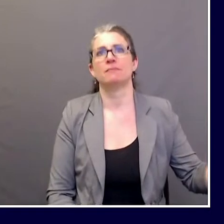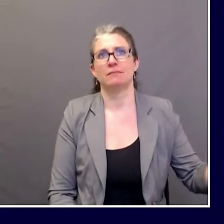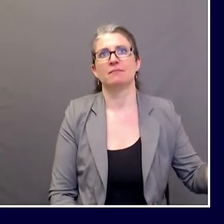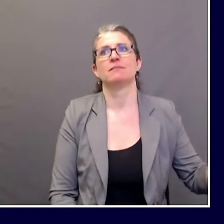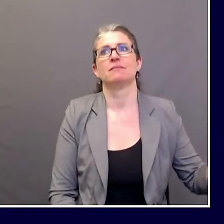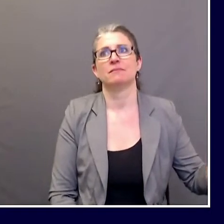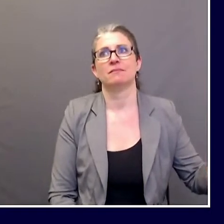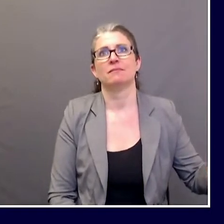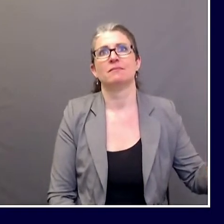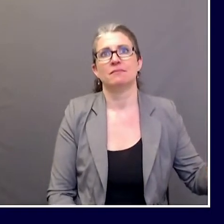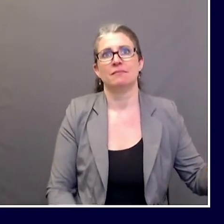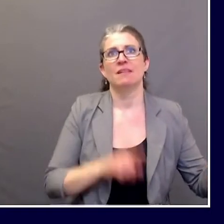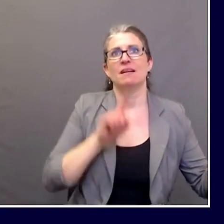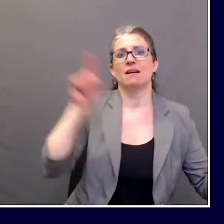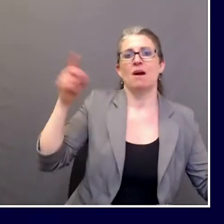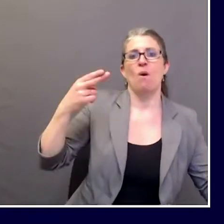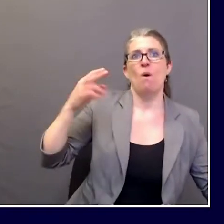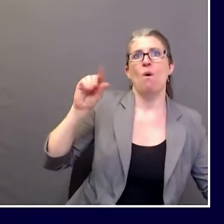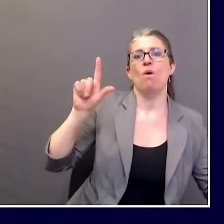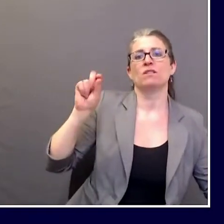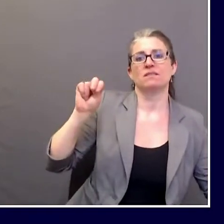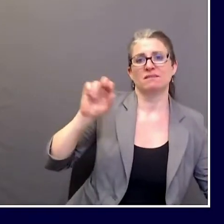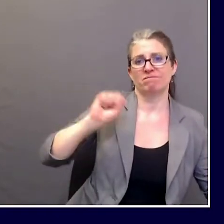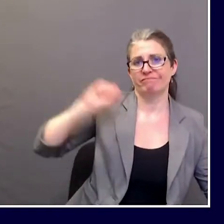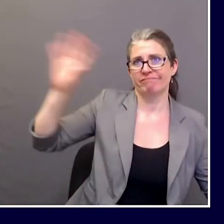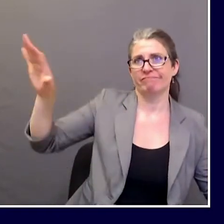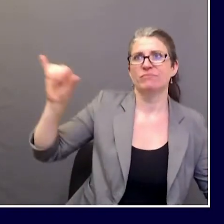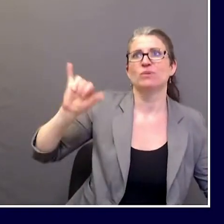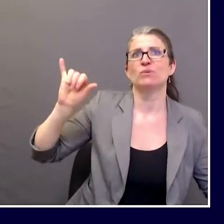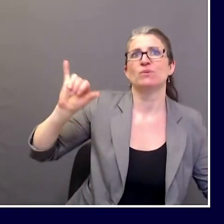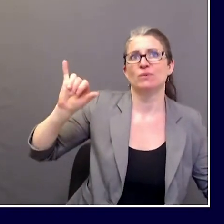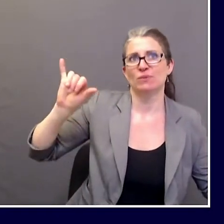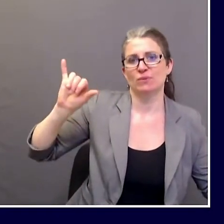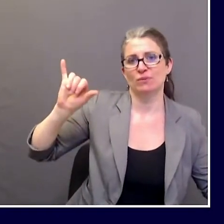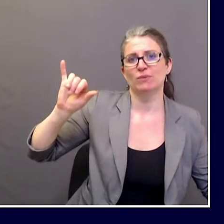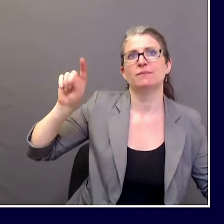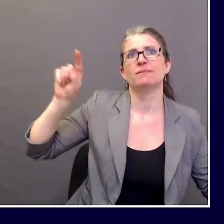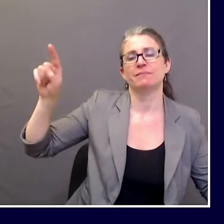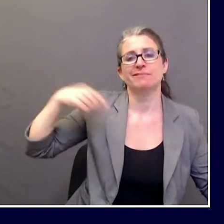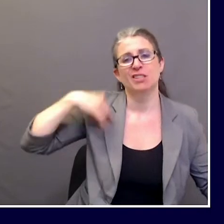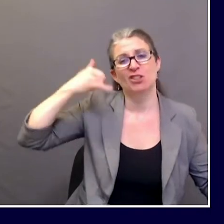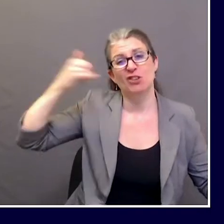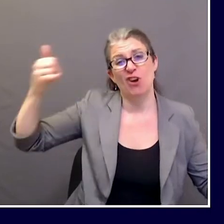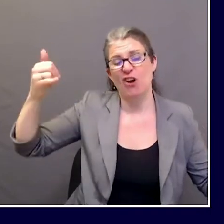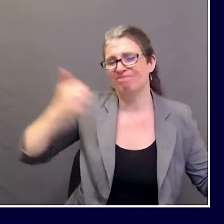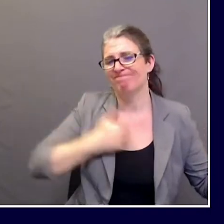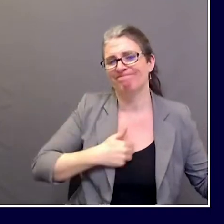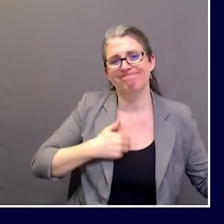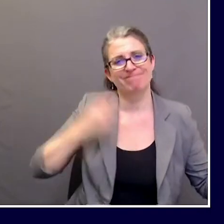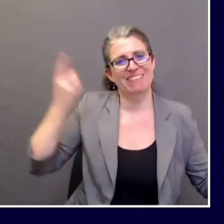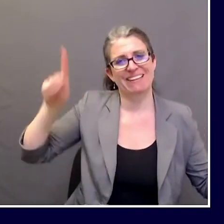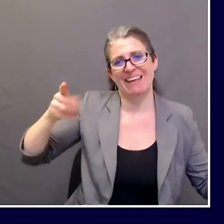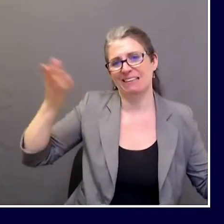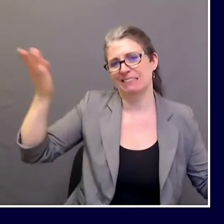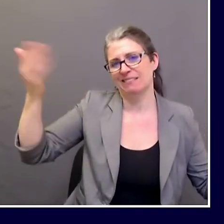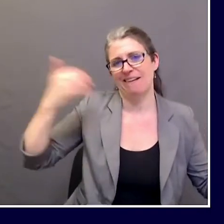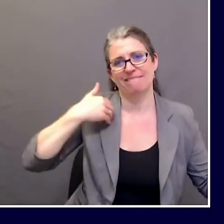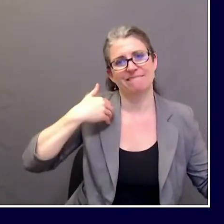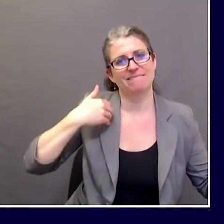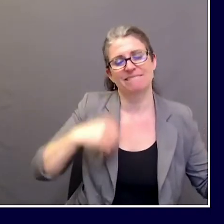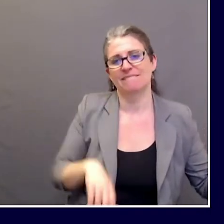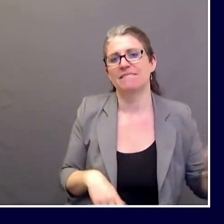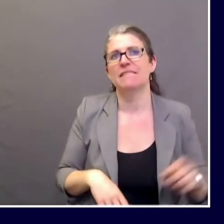we communicated with them of this pause. And what we'll be doing is working with each of these organizations, plus some that may have